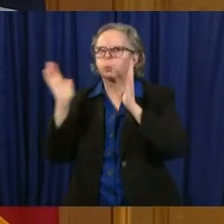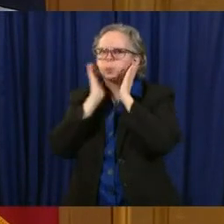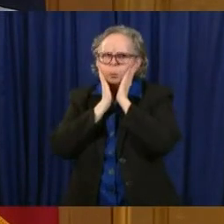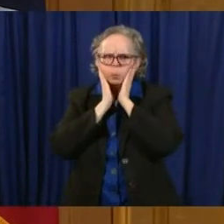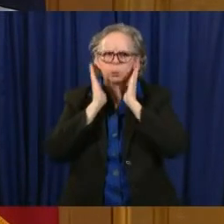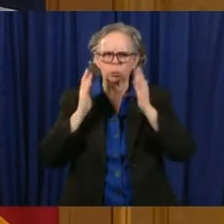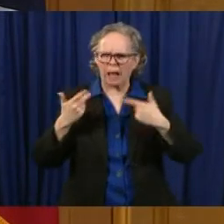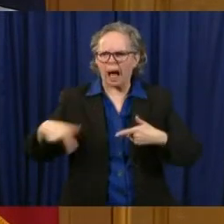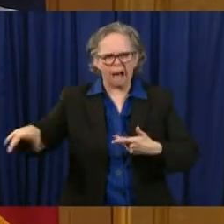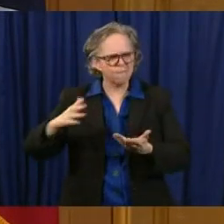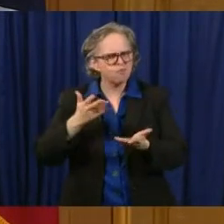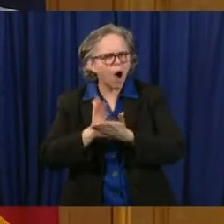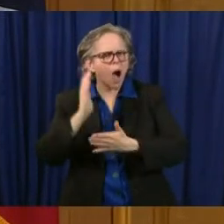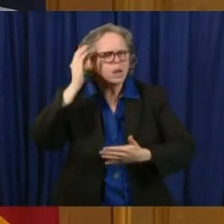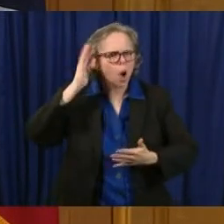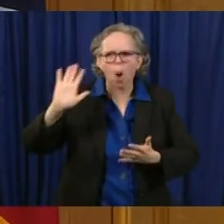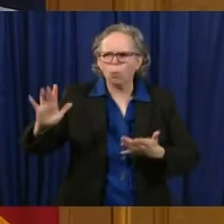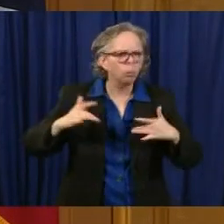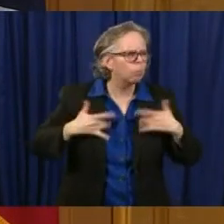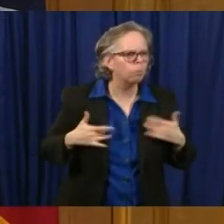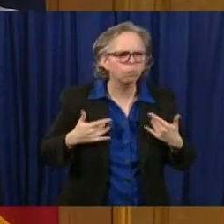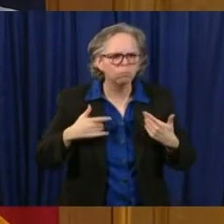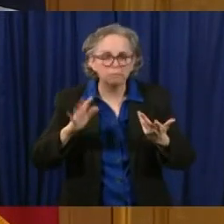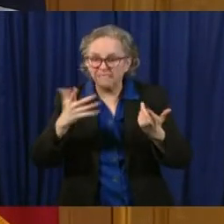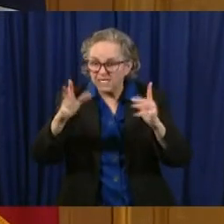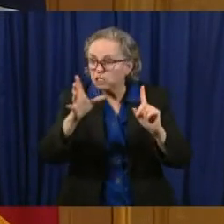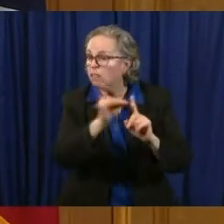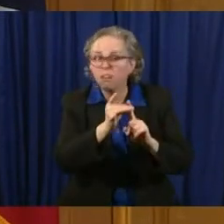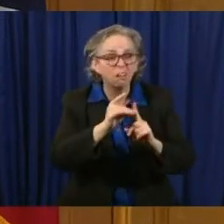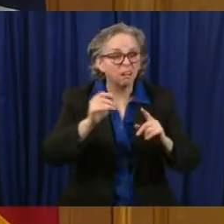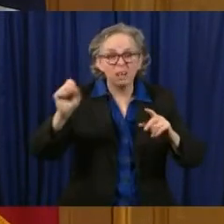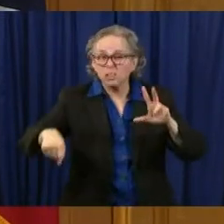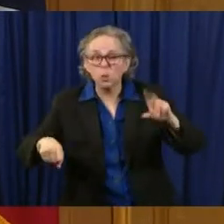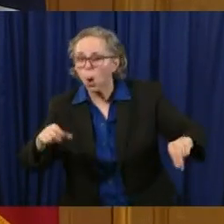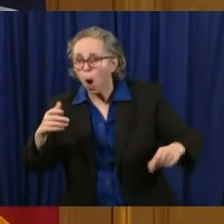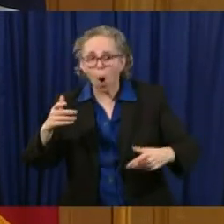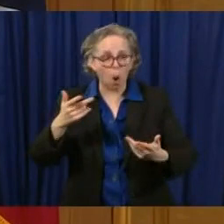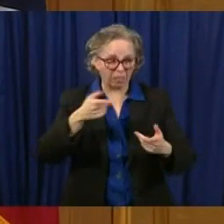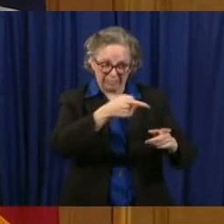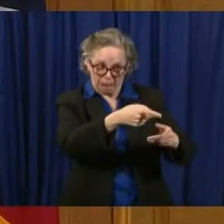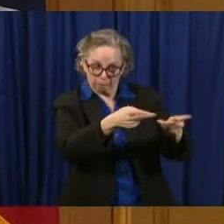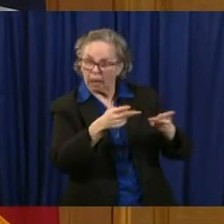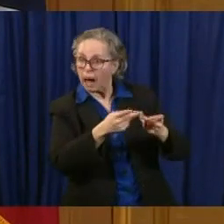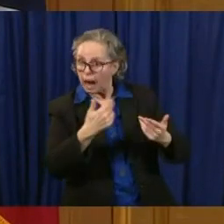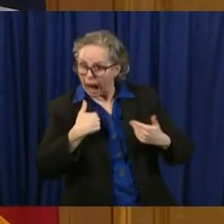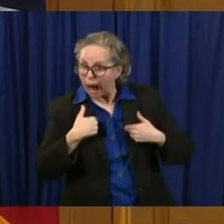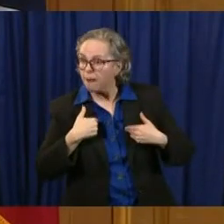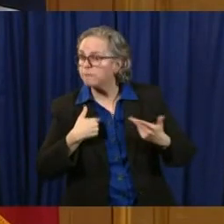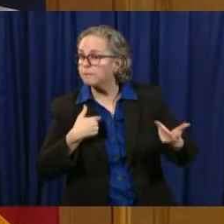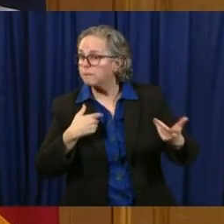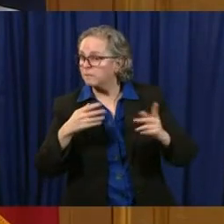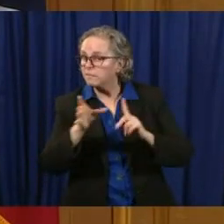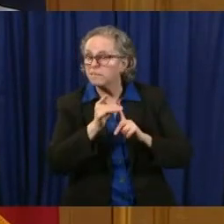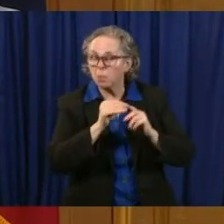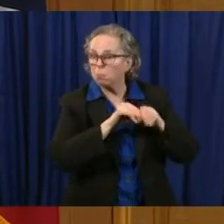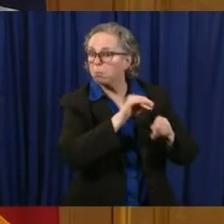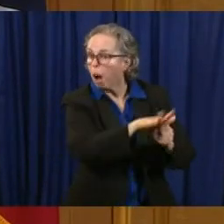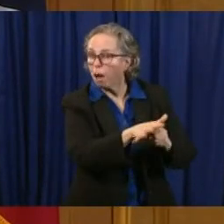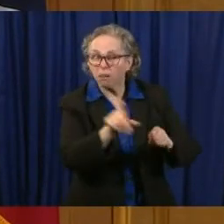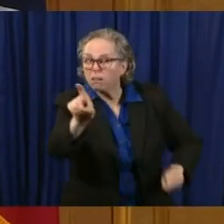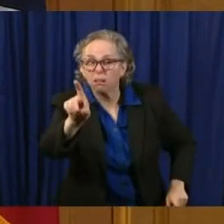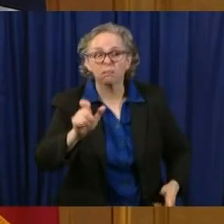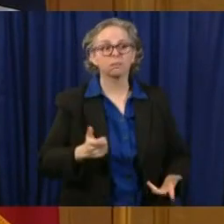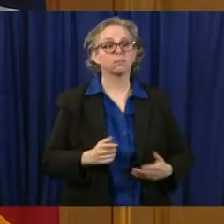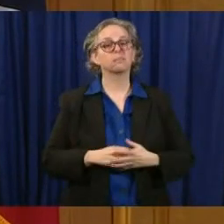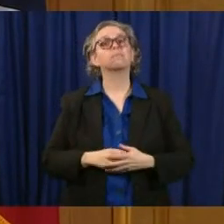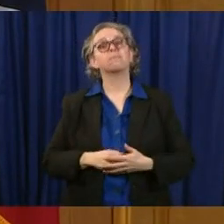individual associated with the places where the loved one is sick. Let me say that again, to know if individuals associated with the